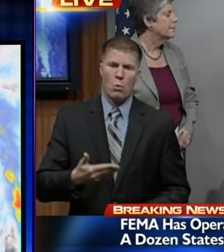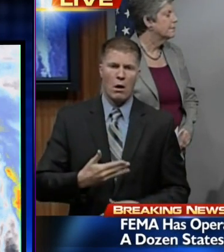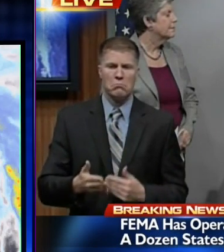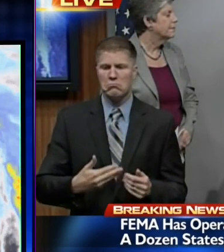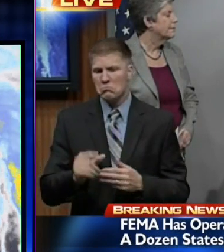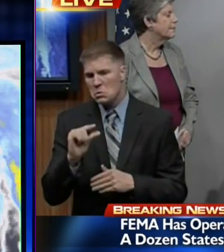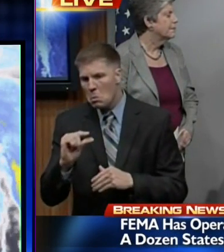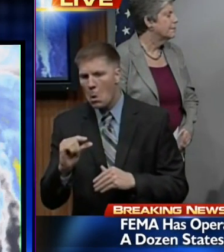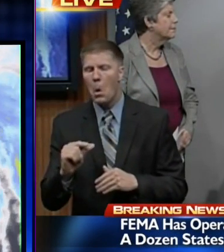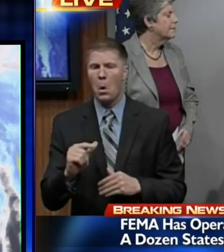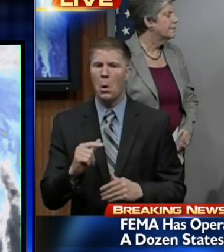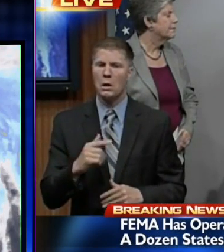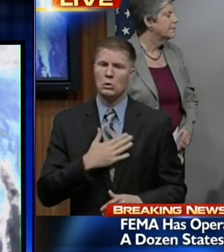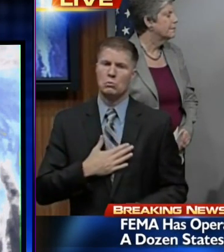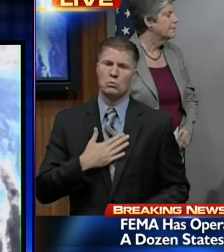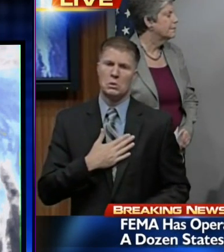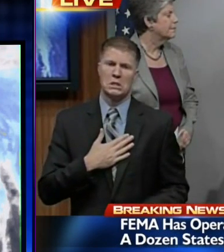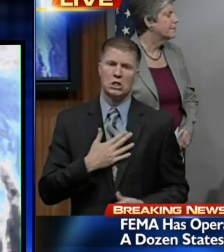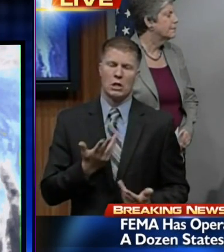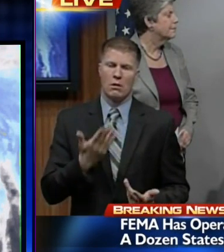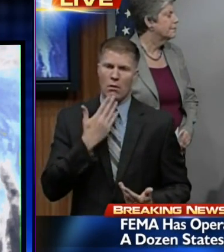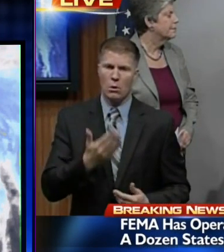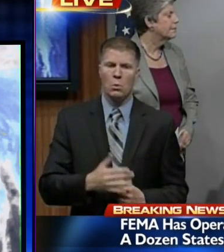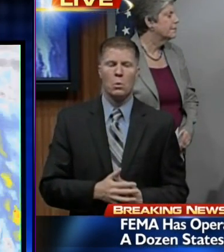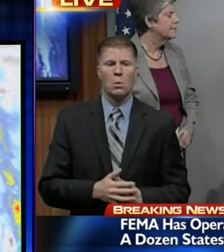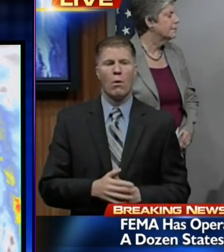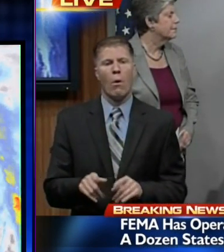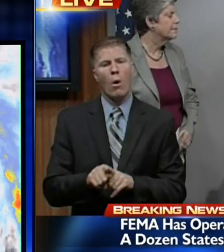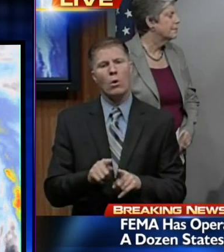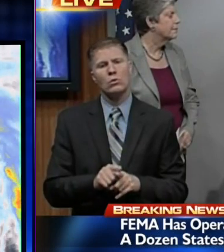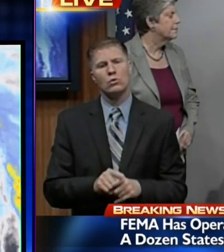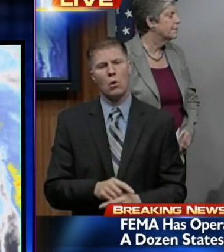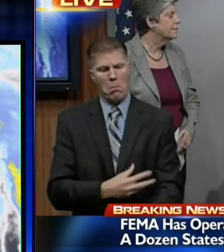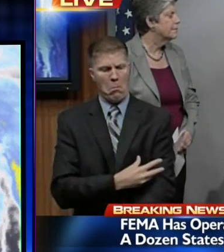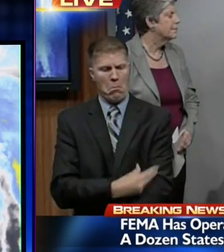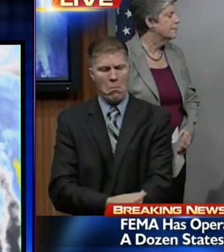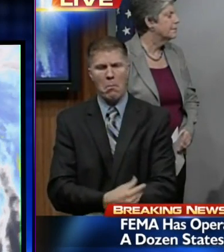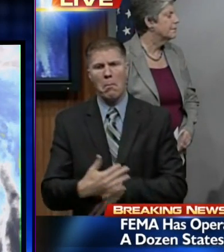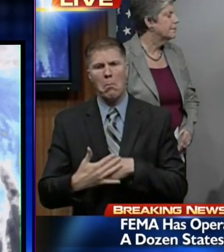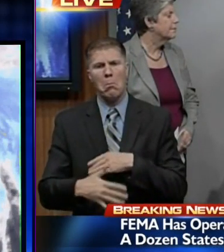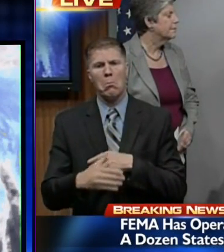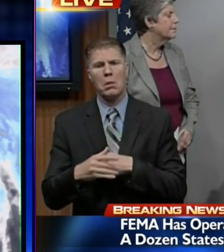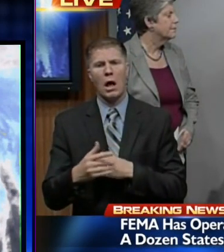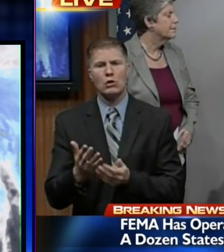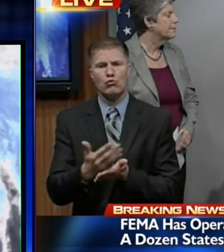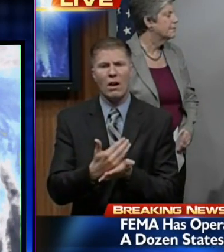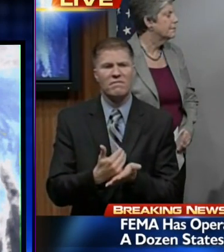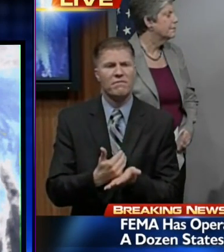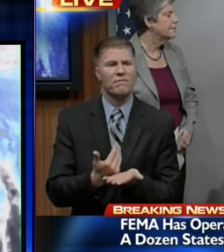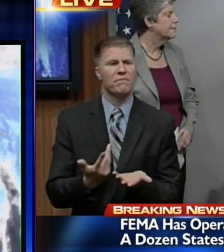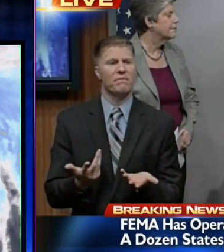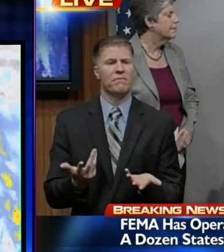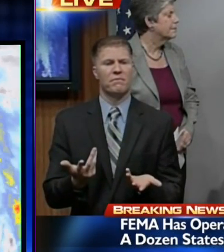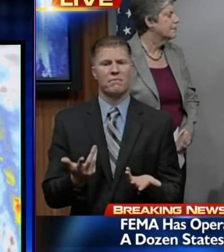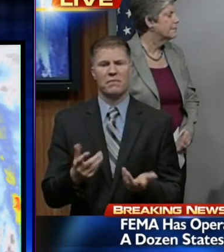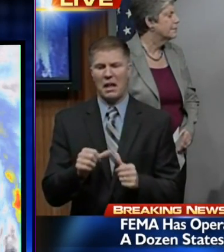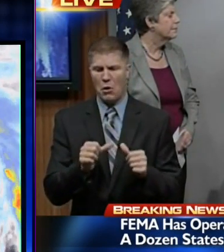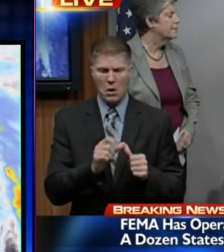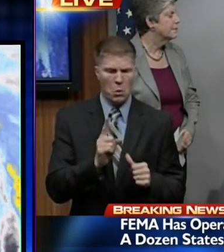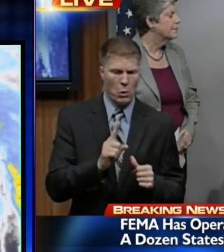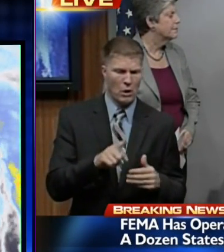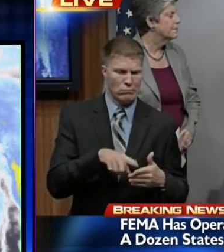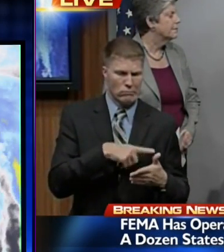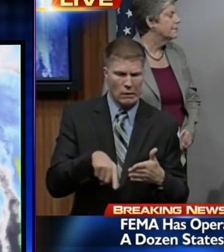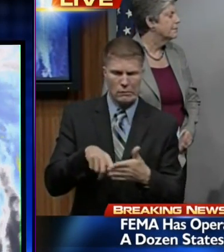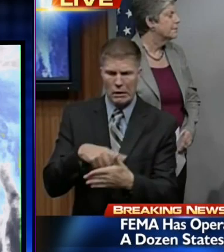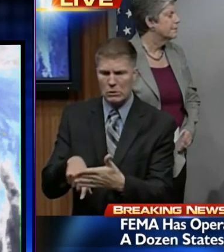gratefully received. And also, there are a number of blood drives that had to be canceled in these areas that are affected by the storm, so